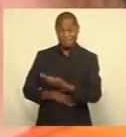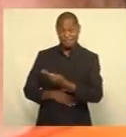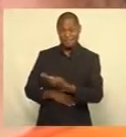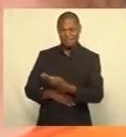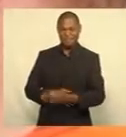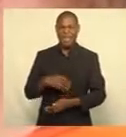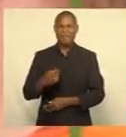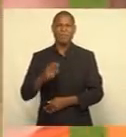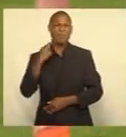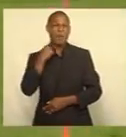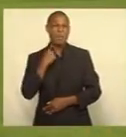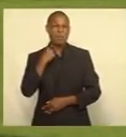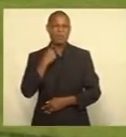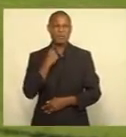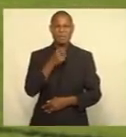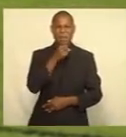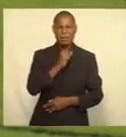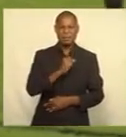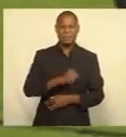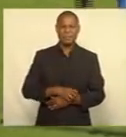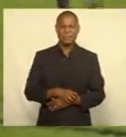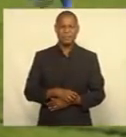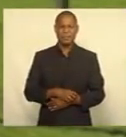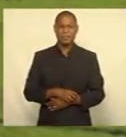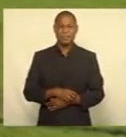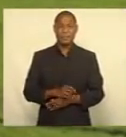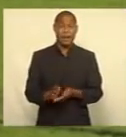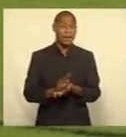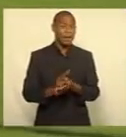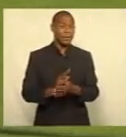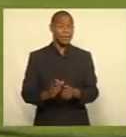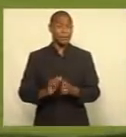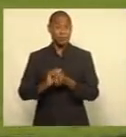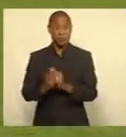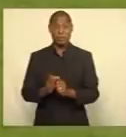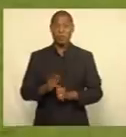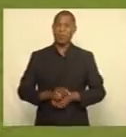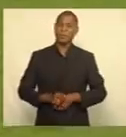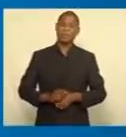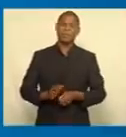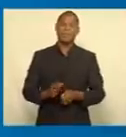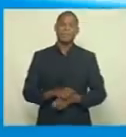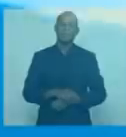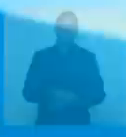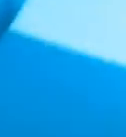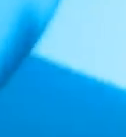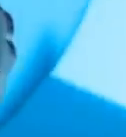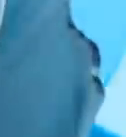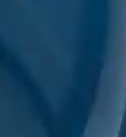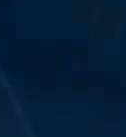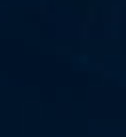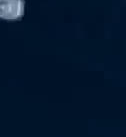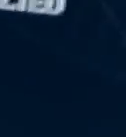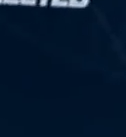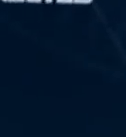of murdering George Floyd. And later in sports, trainer becomes player.